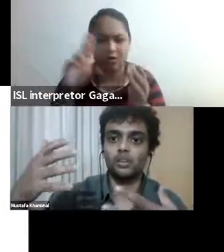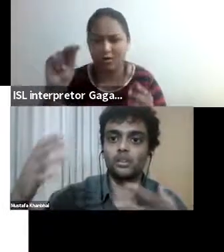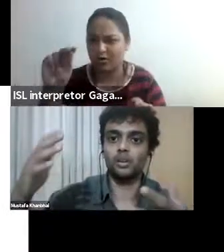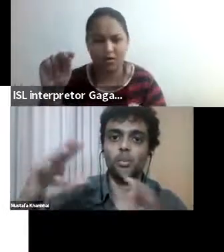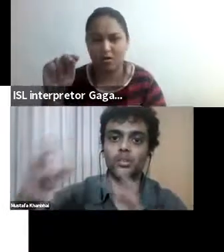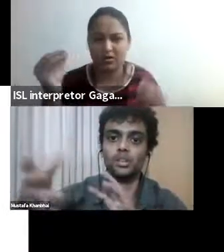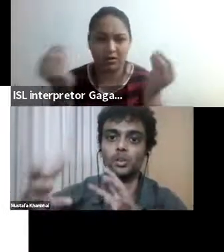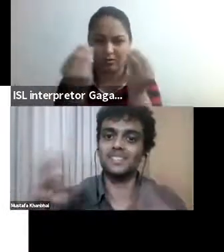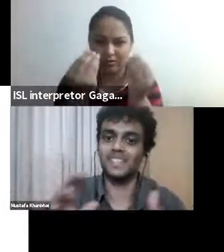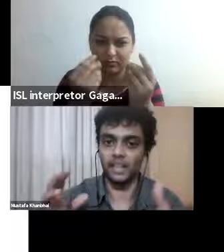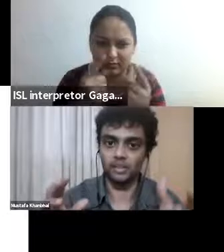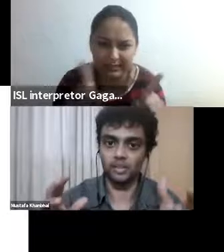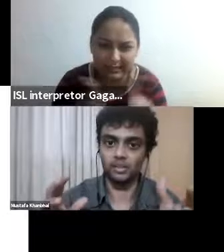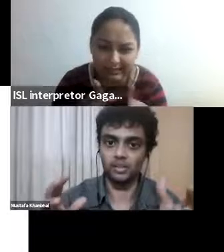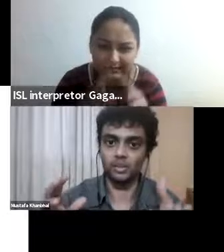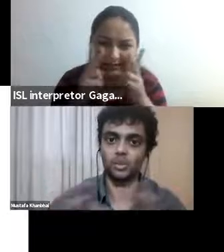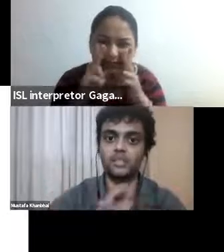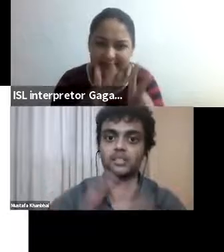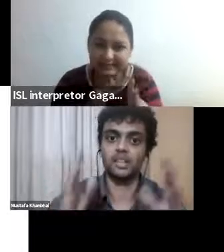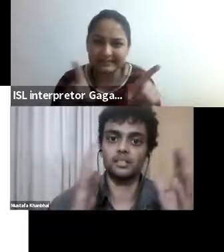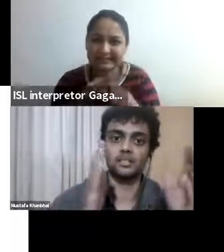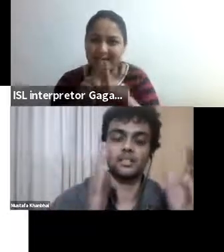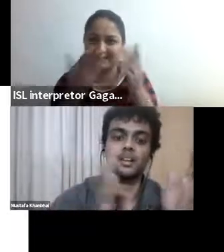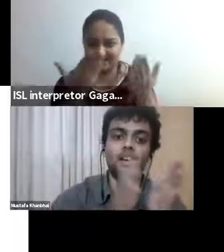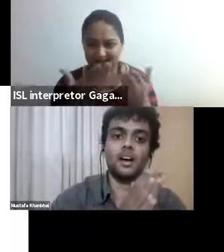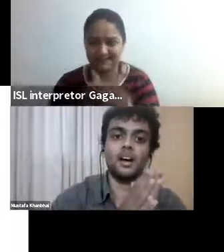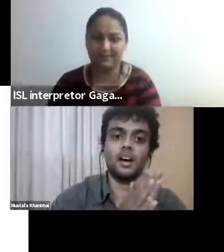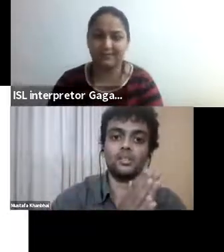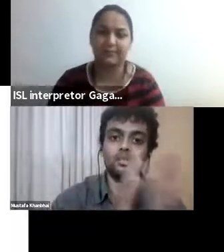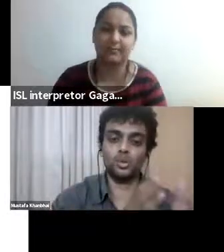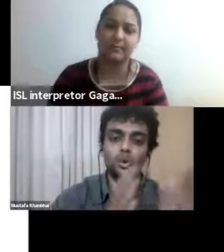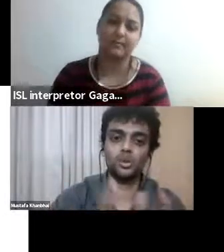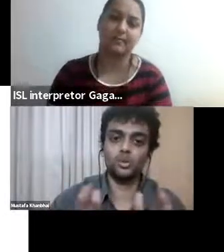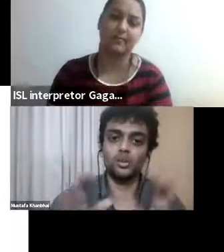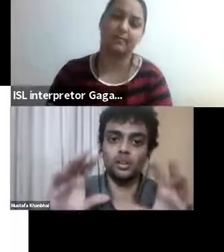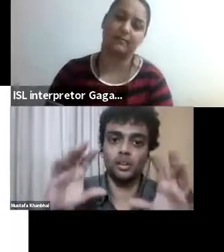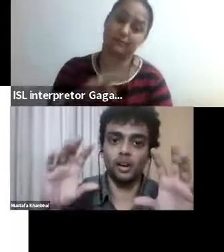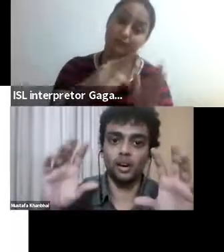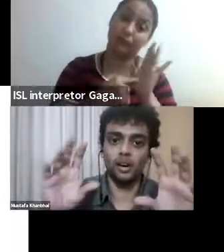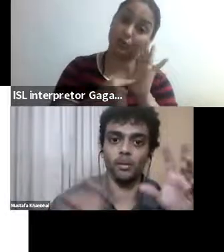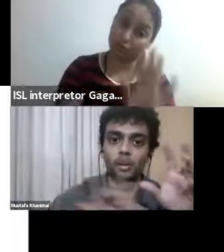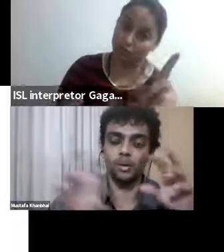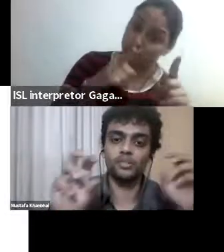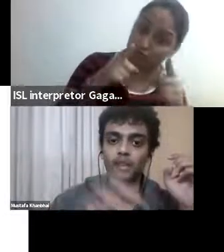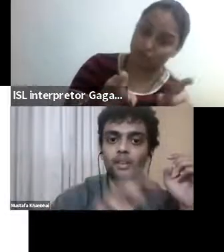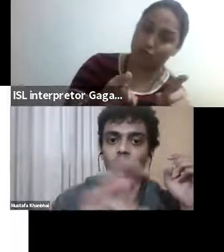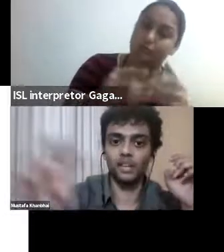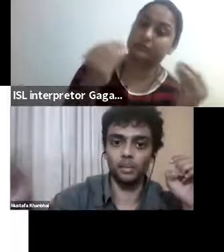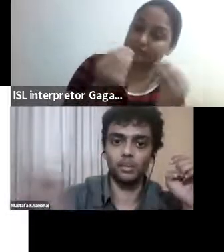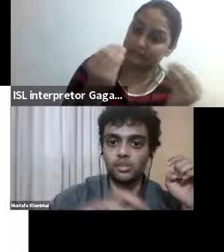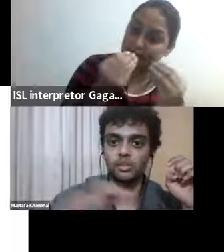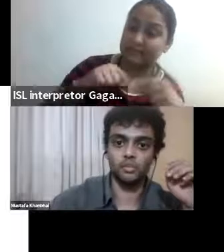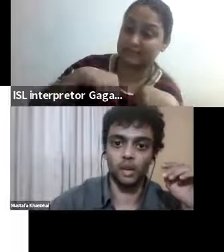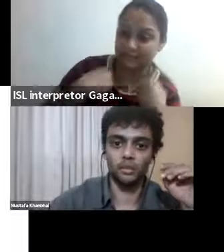it's not composed into a scene as such. You know, it's she's showing you a sort of